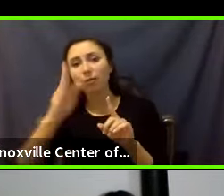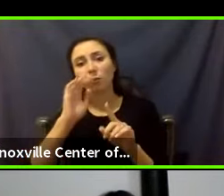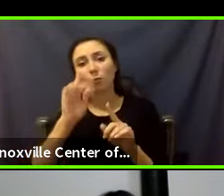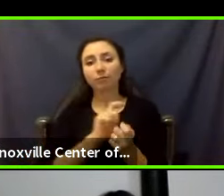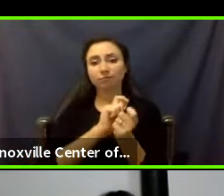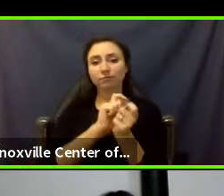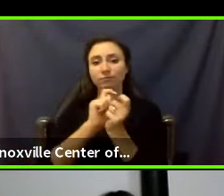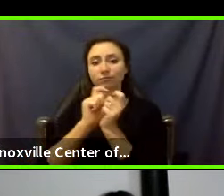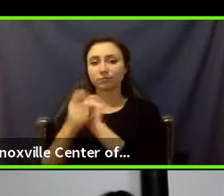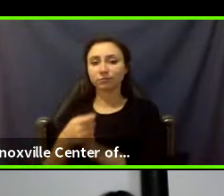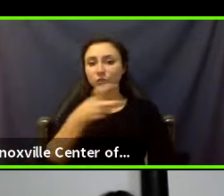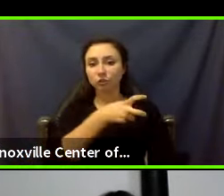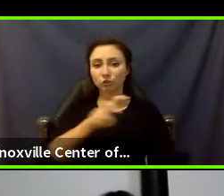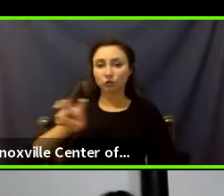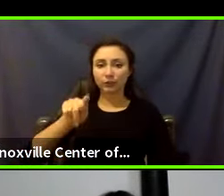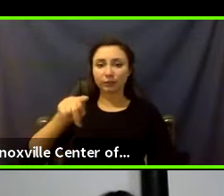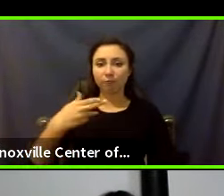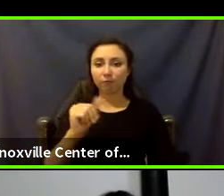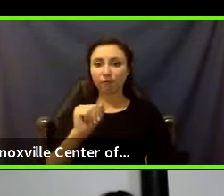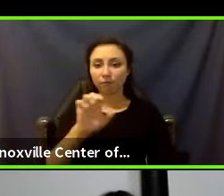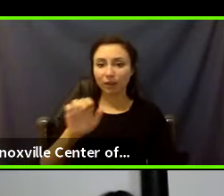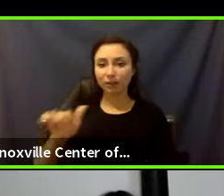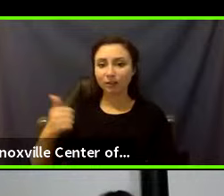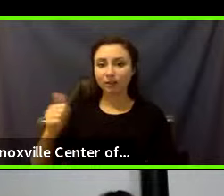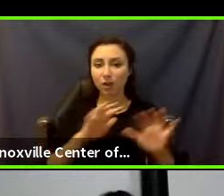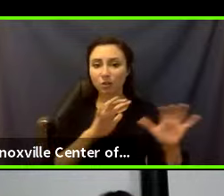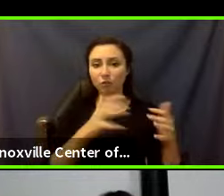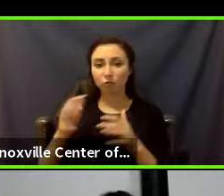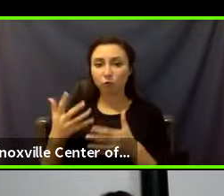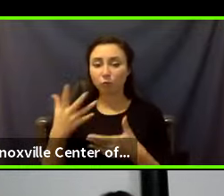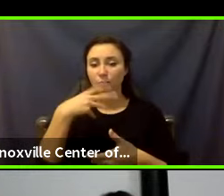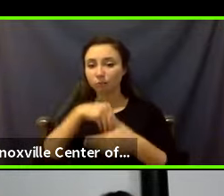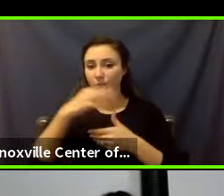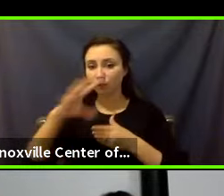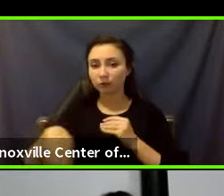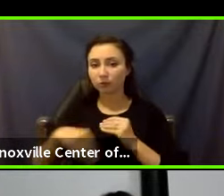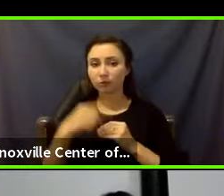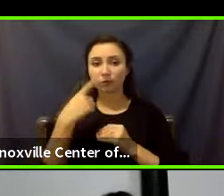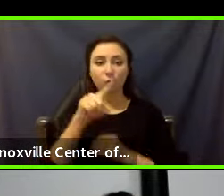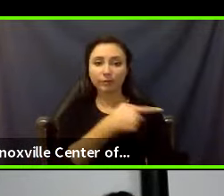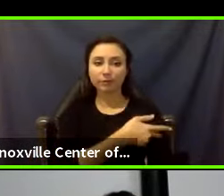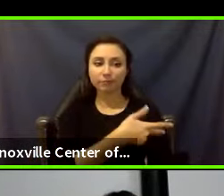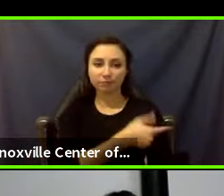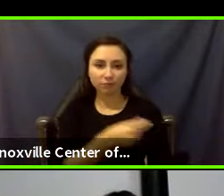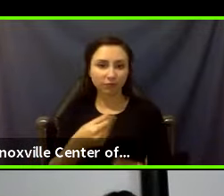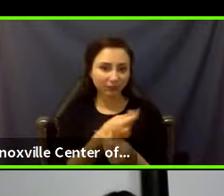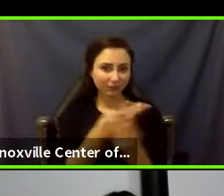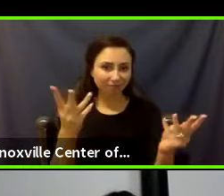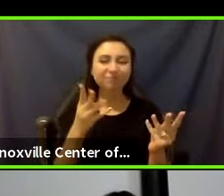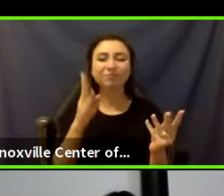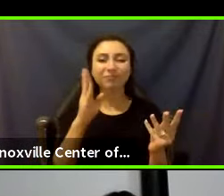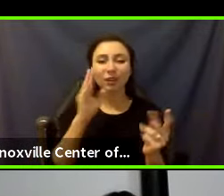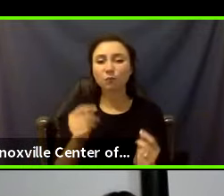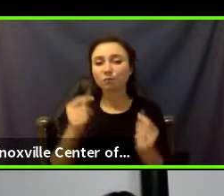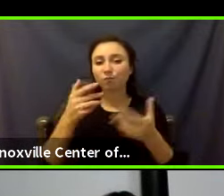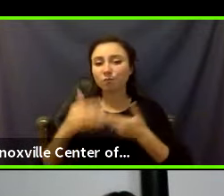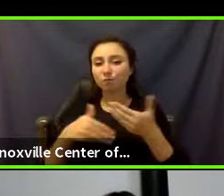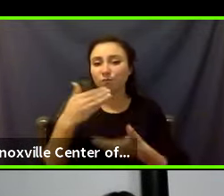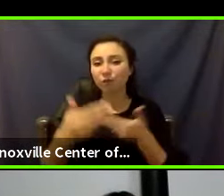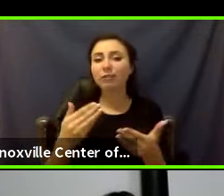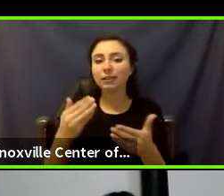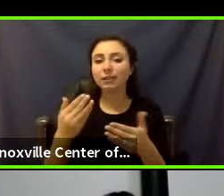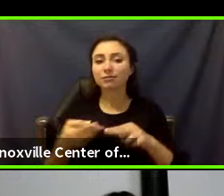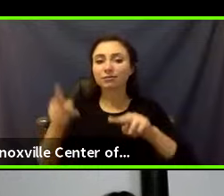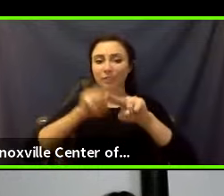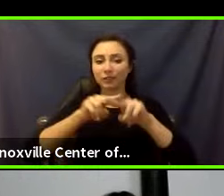phase where other groups are added to this vaccine administration role. This will help to speed the process and increase access